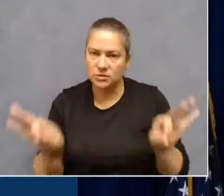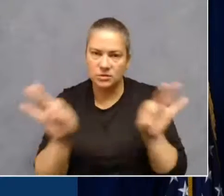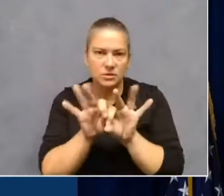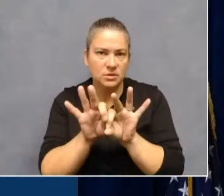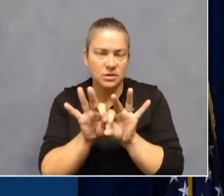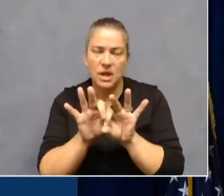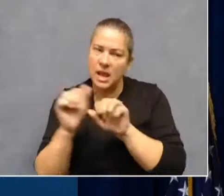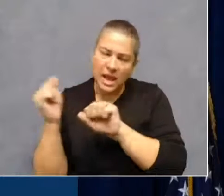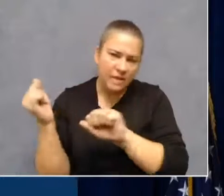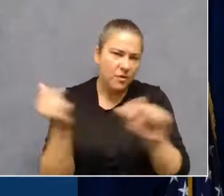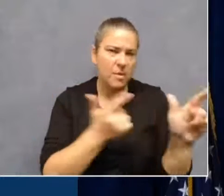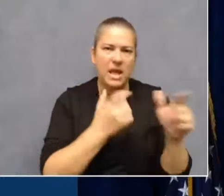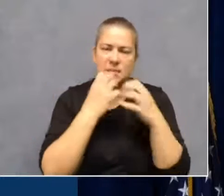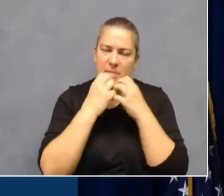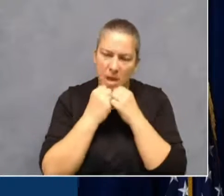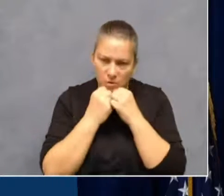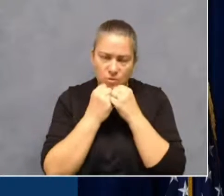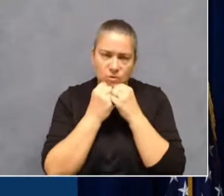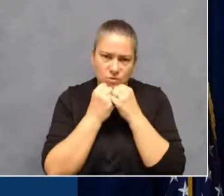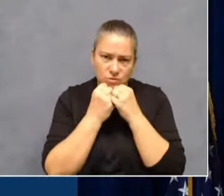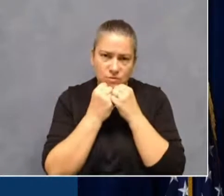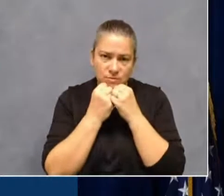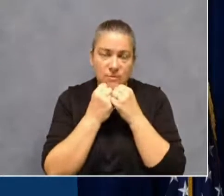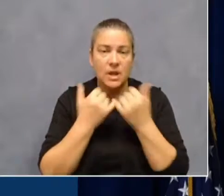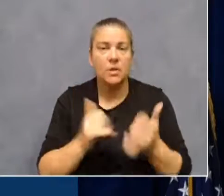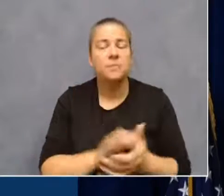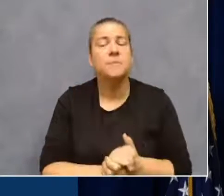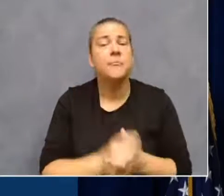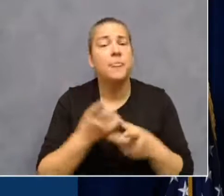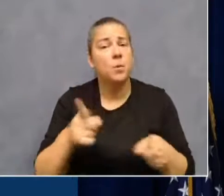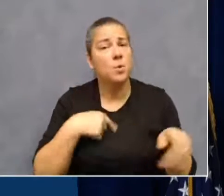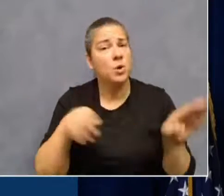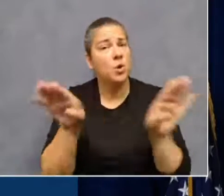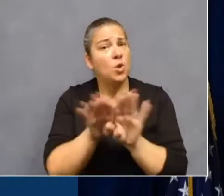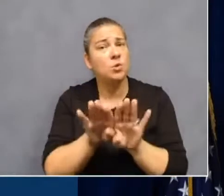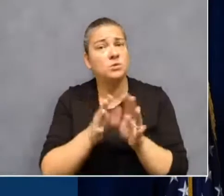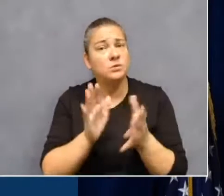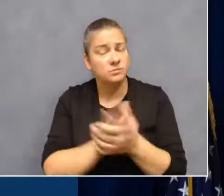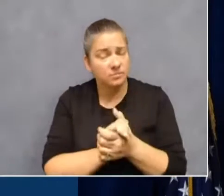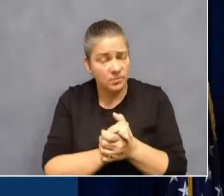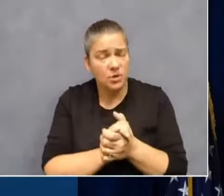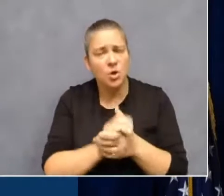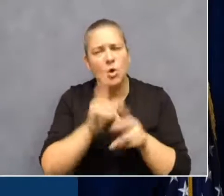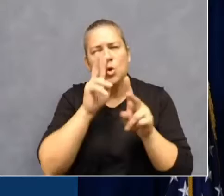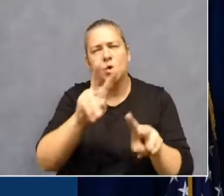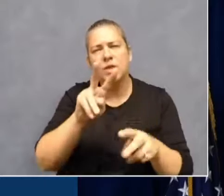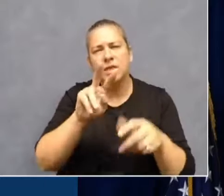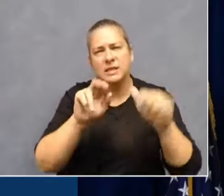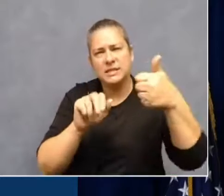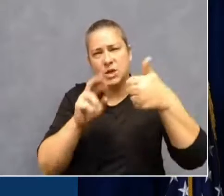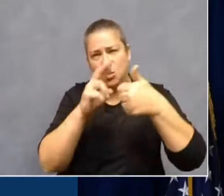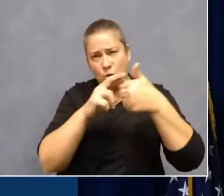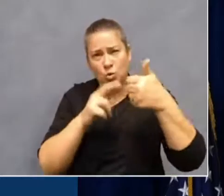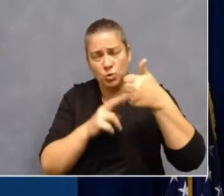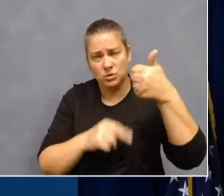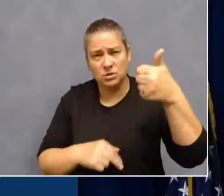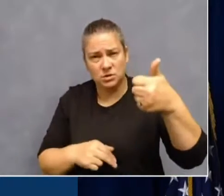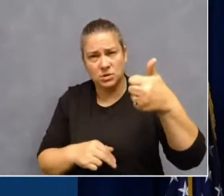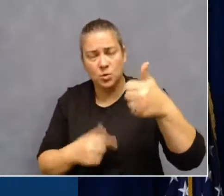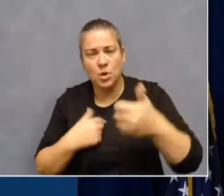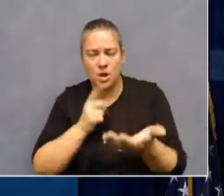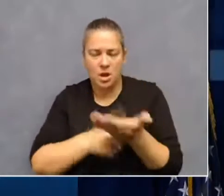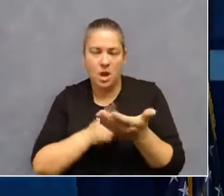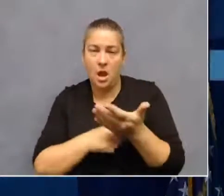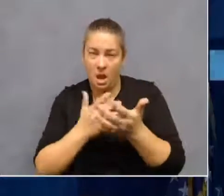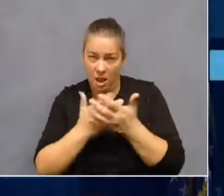matters. As we end tonight, again, look at those top 10 rules. We used to talk about these a lot, but they're just